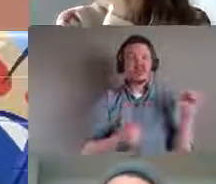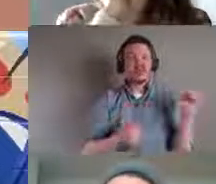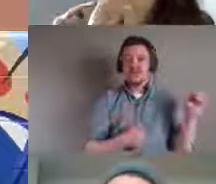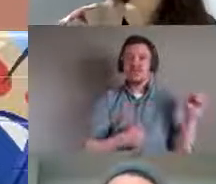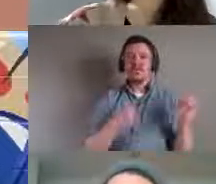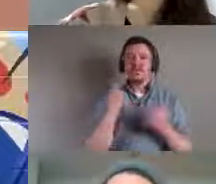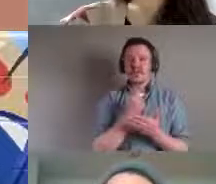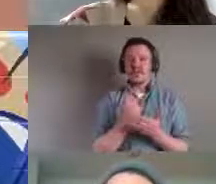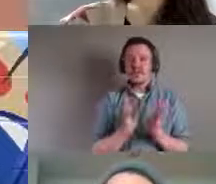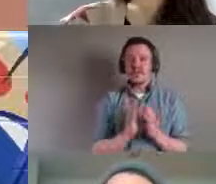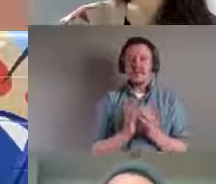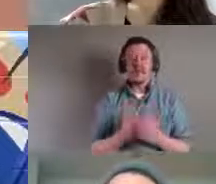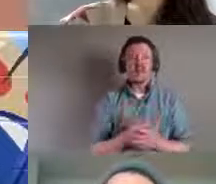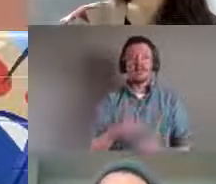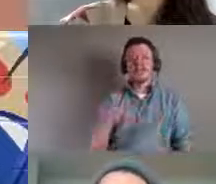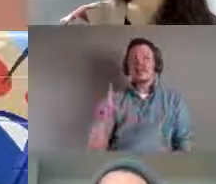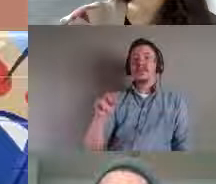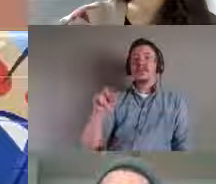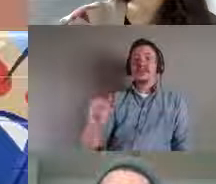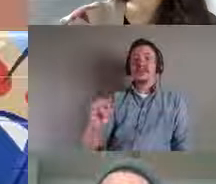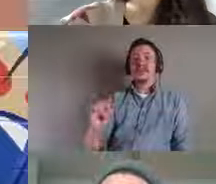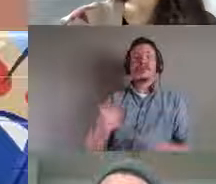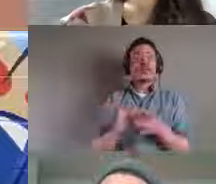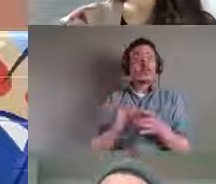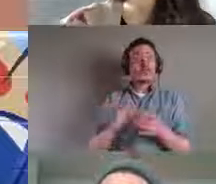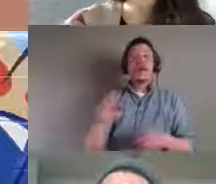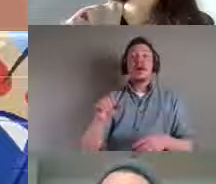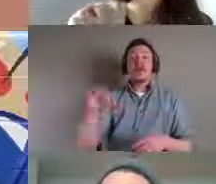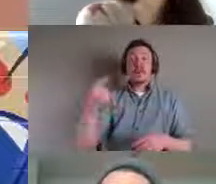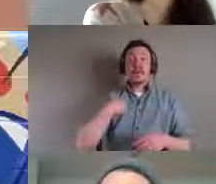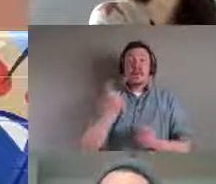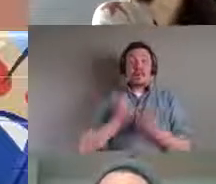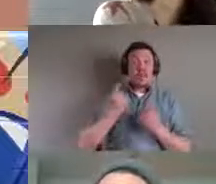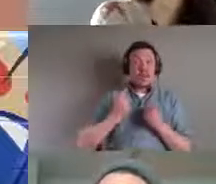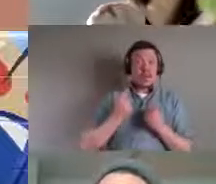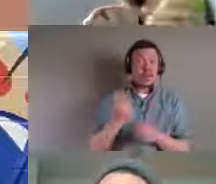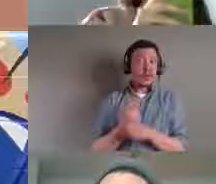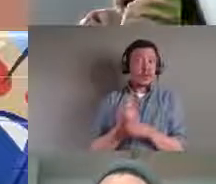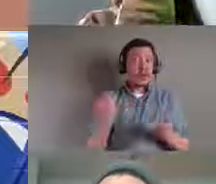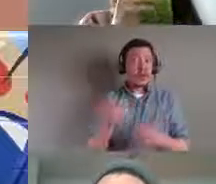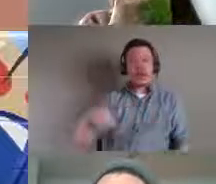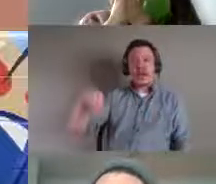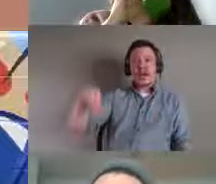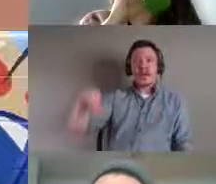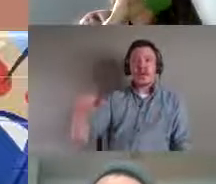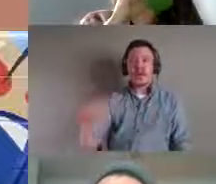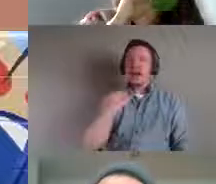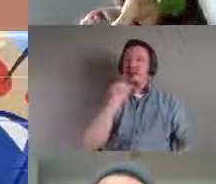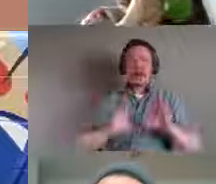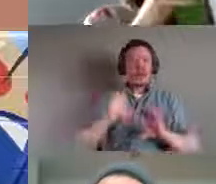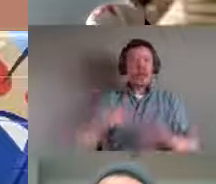this hour. As Danielle said, if you have questions, feel free to plug them into the Q&A